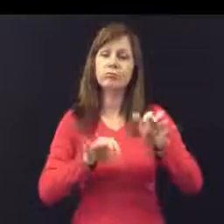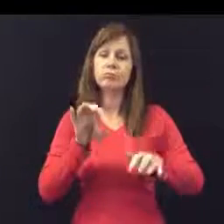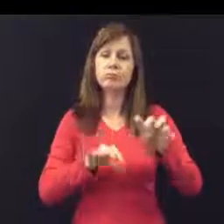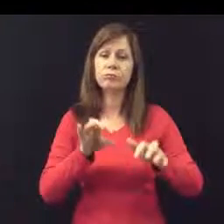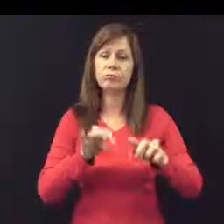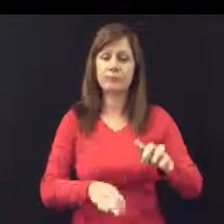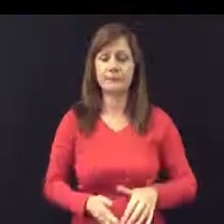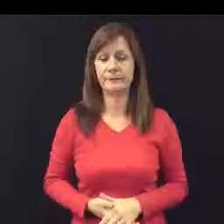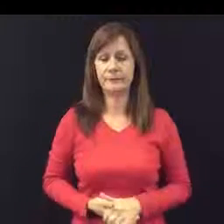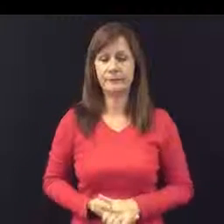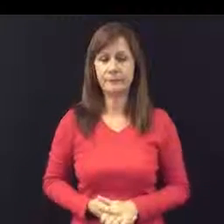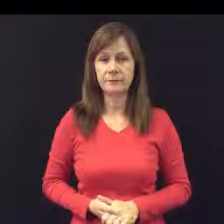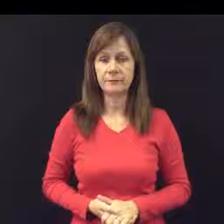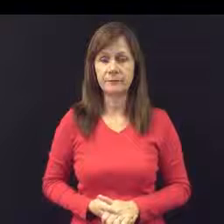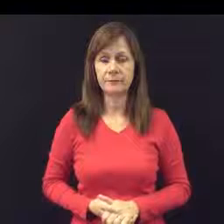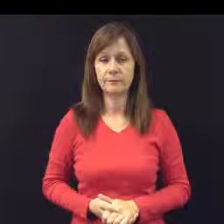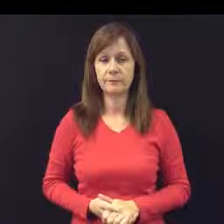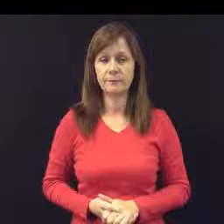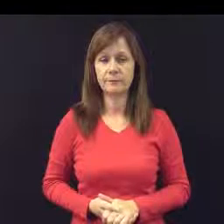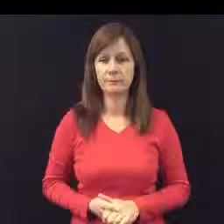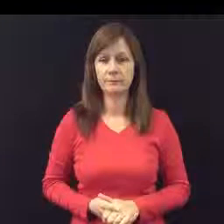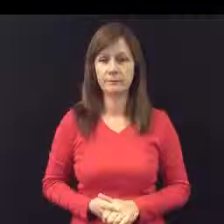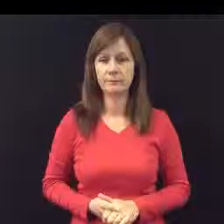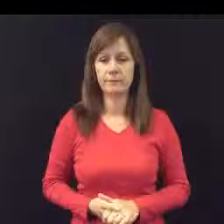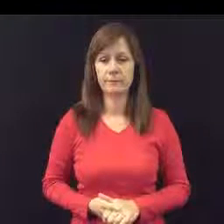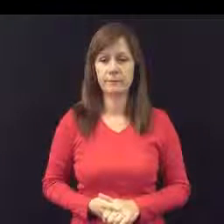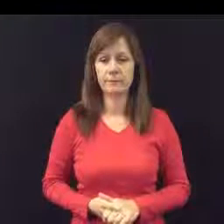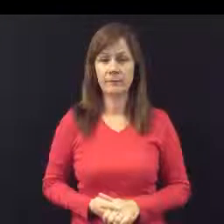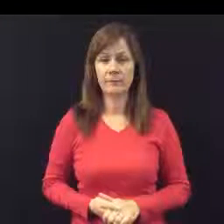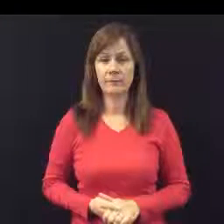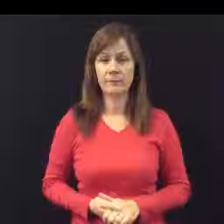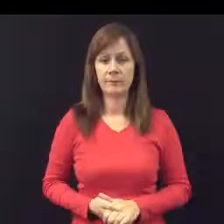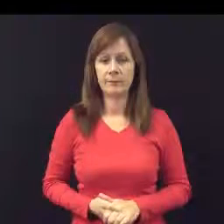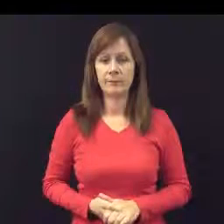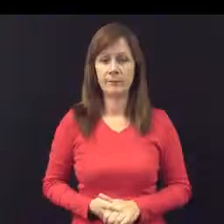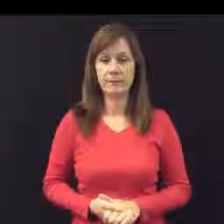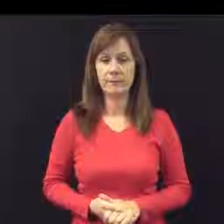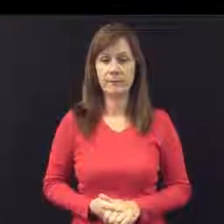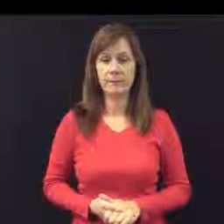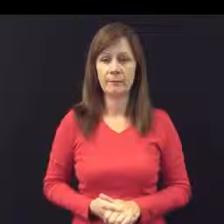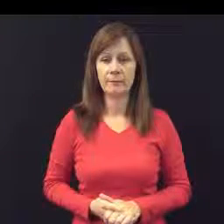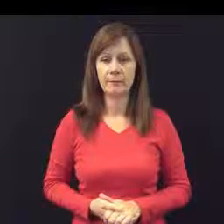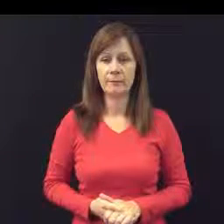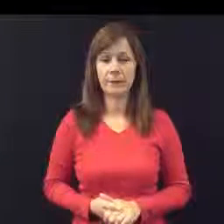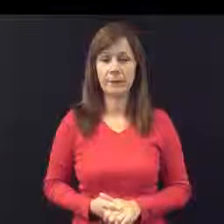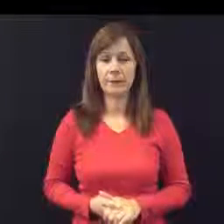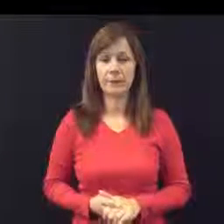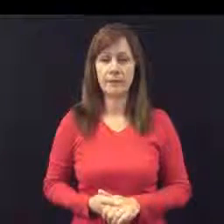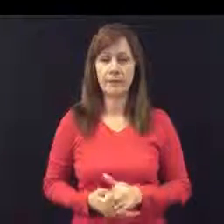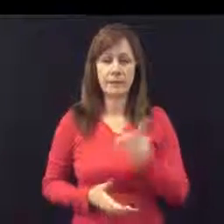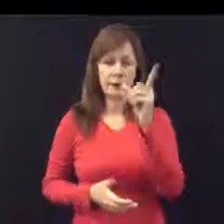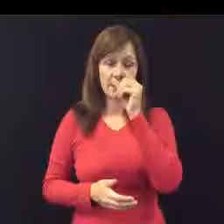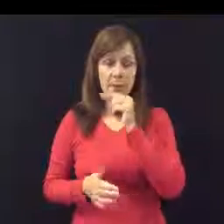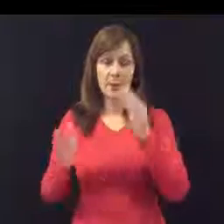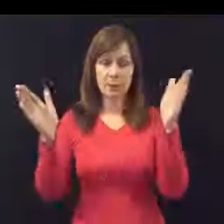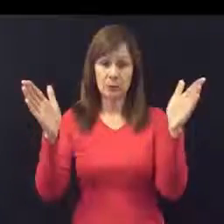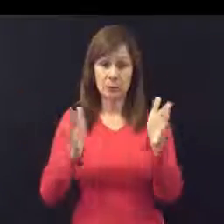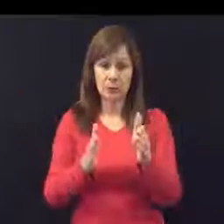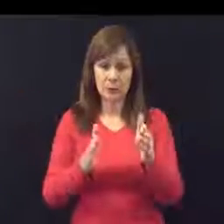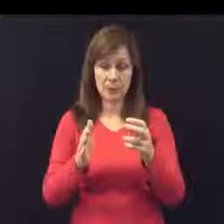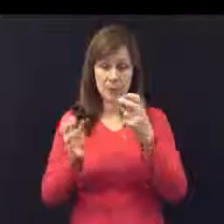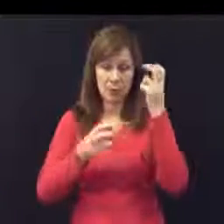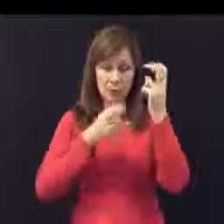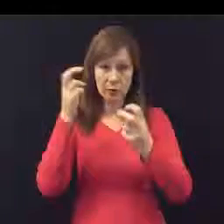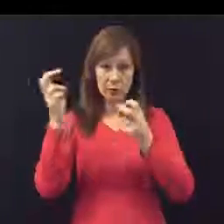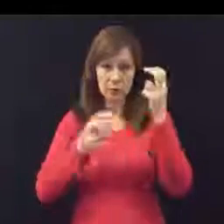your music for a particular song, tap in the search box and start typing a song or artist name. Songs that match your search